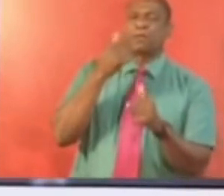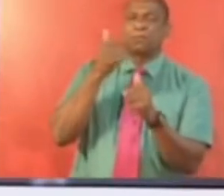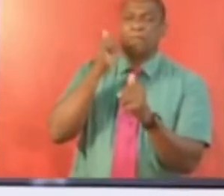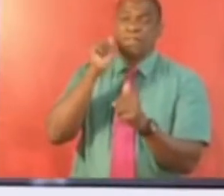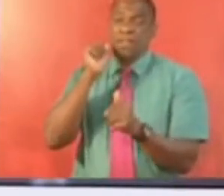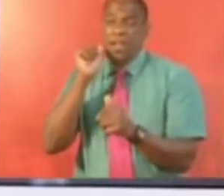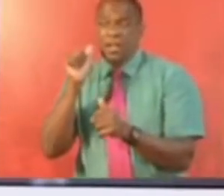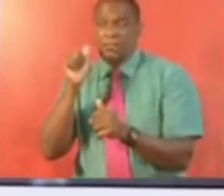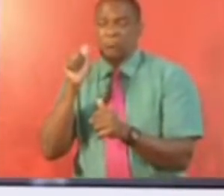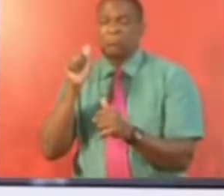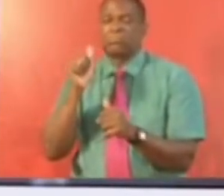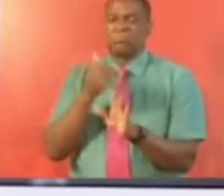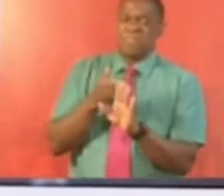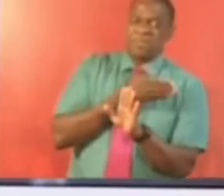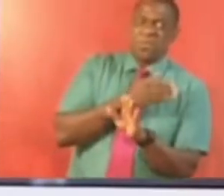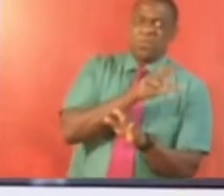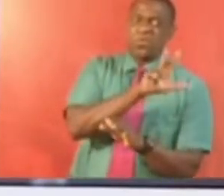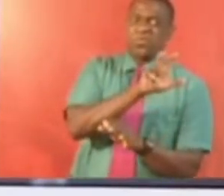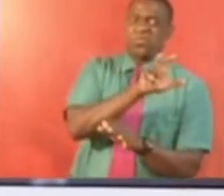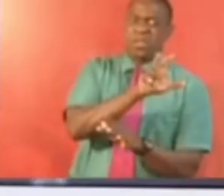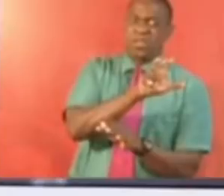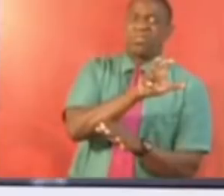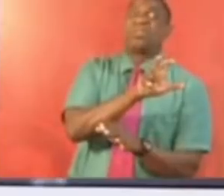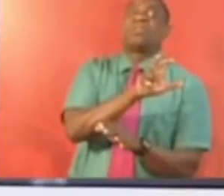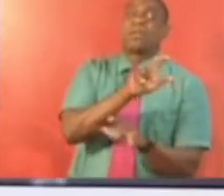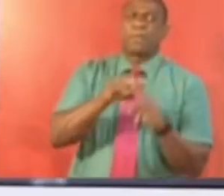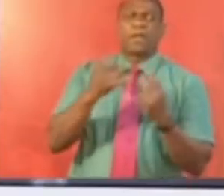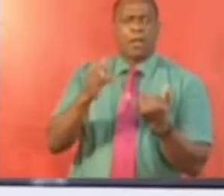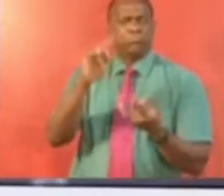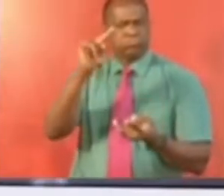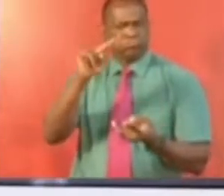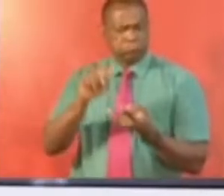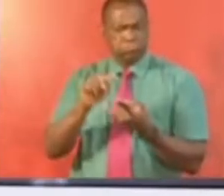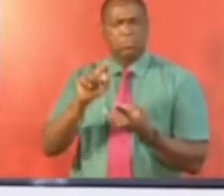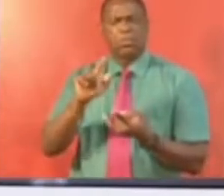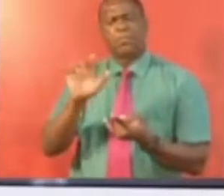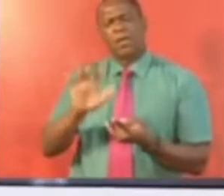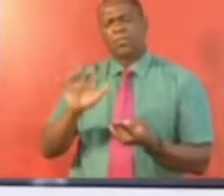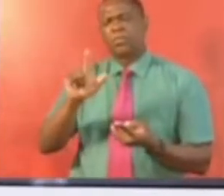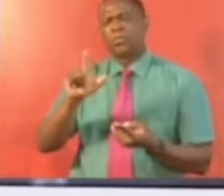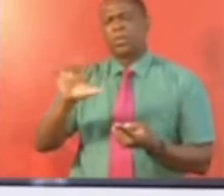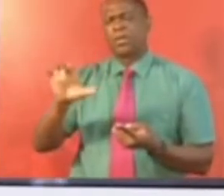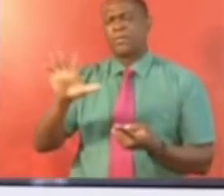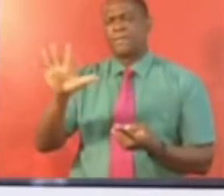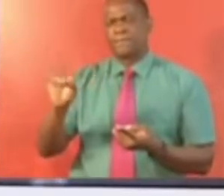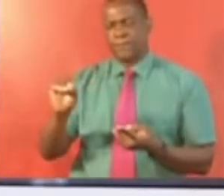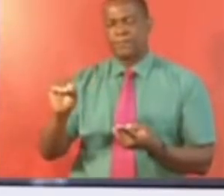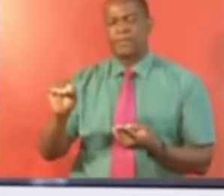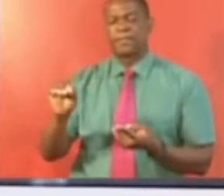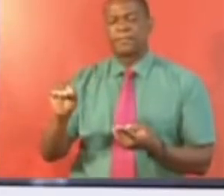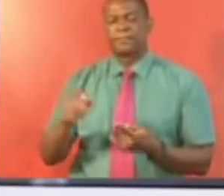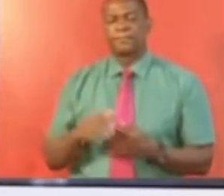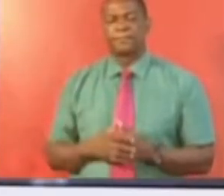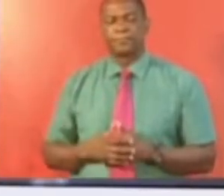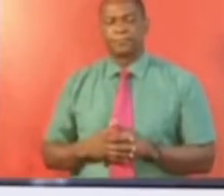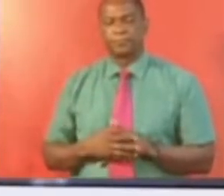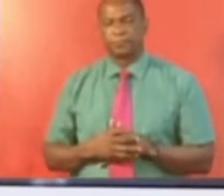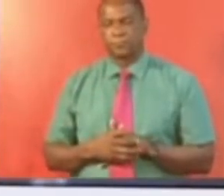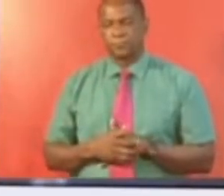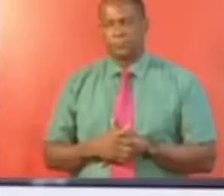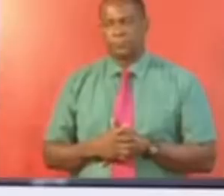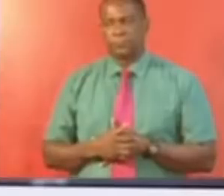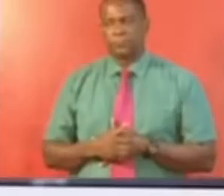been upwards of 300 at one point. So there has been a slight decrease that we have noted in persons, number of swabs being done per day.